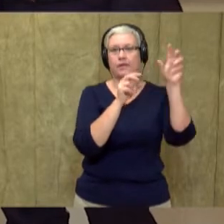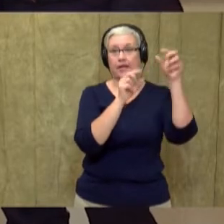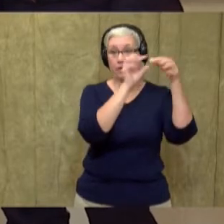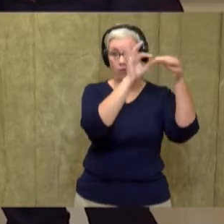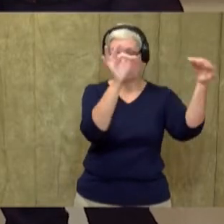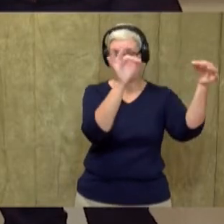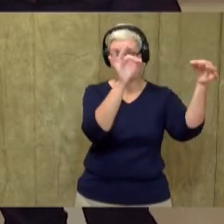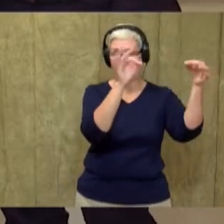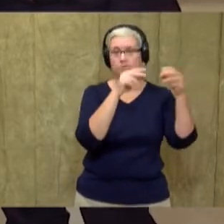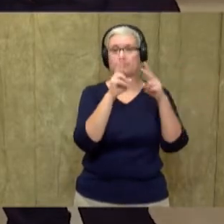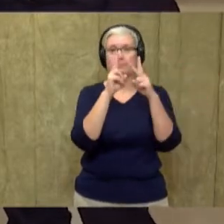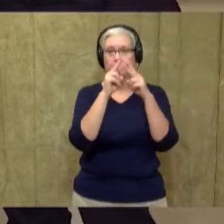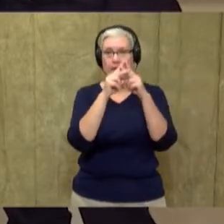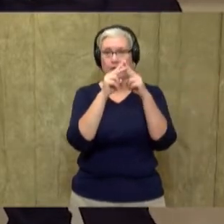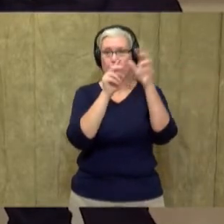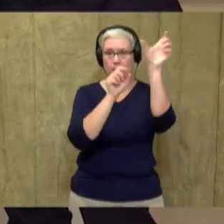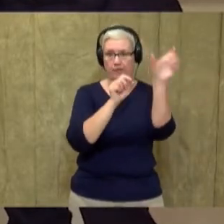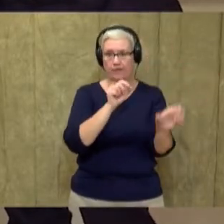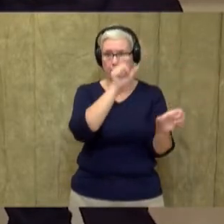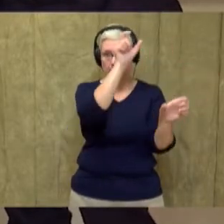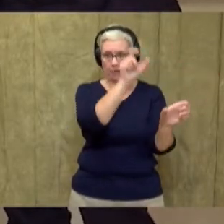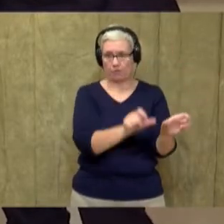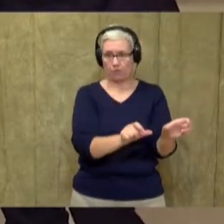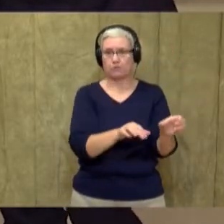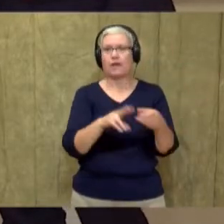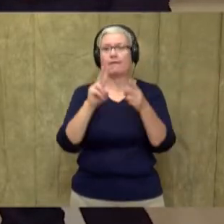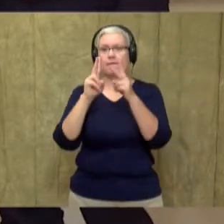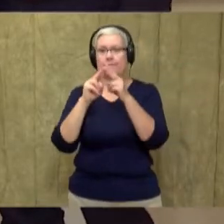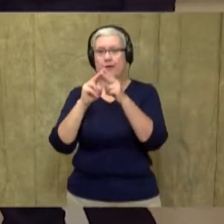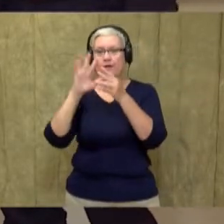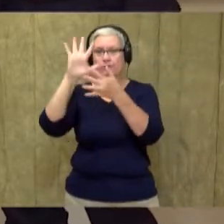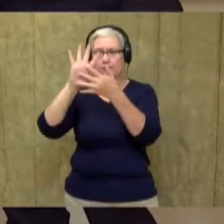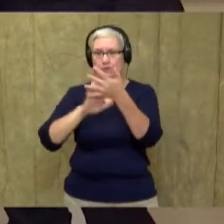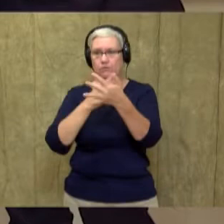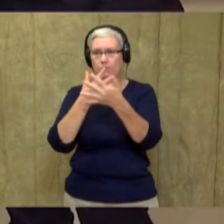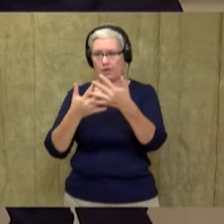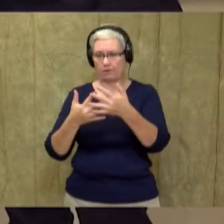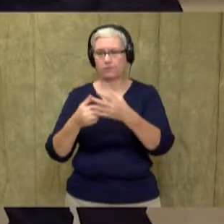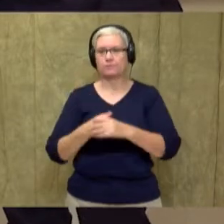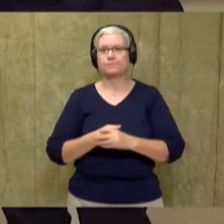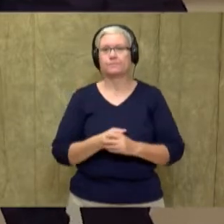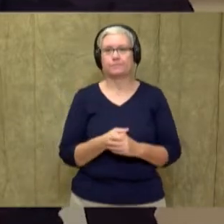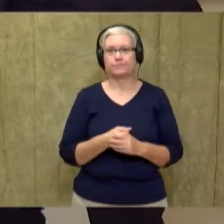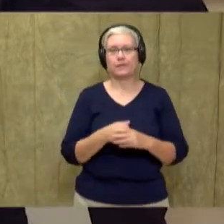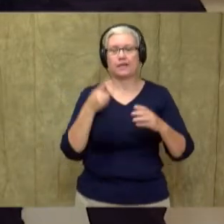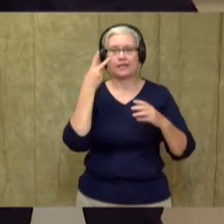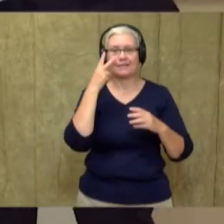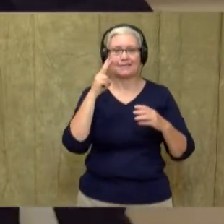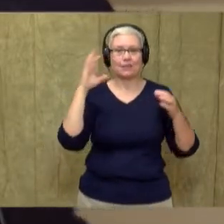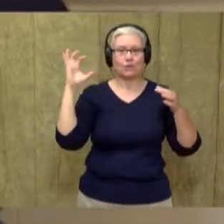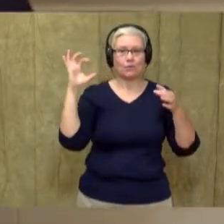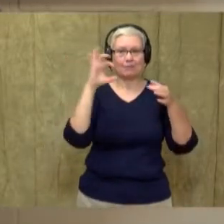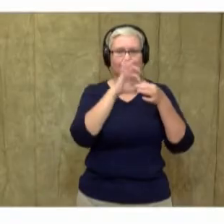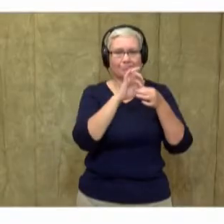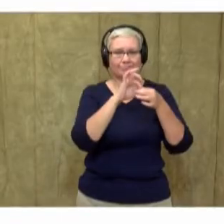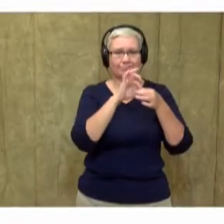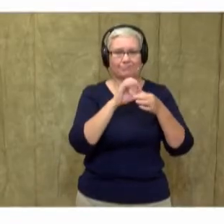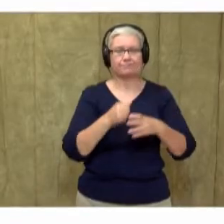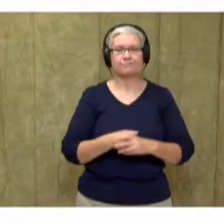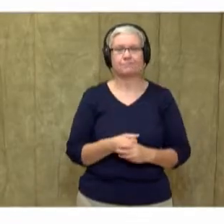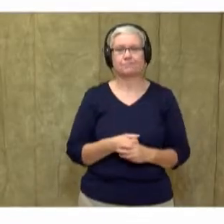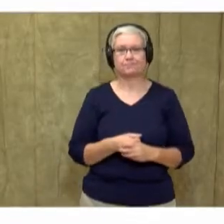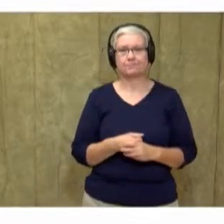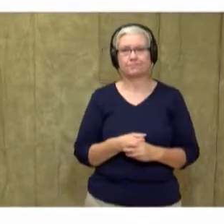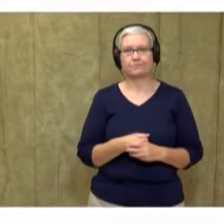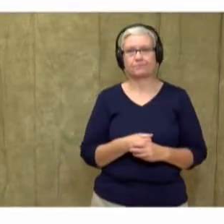differences as I'm showing these to you, and let's see how we can make connections to what we saw originally. In this